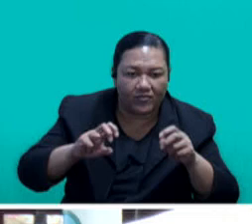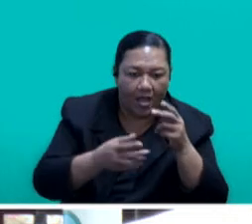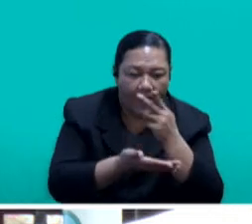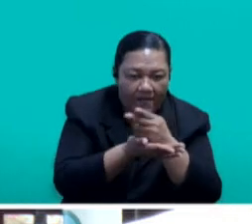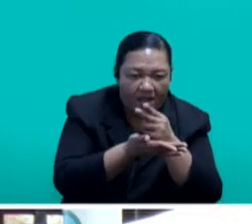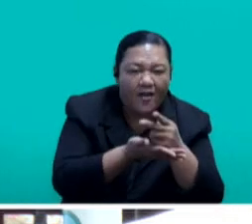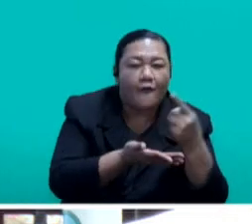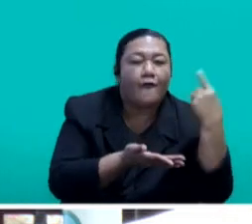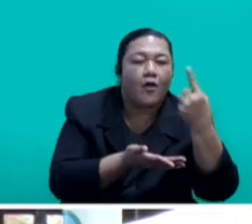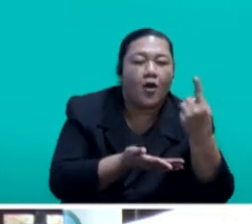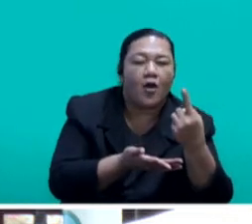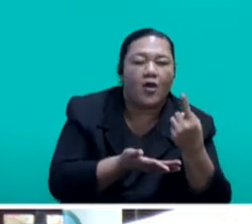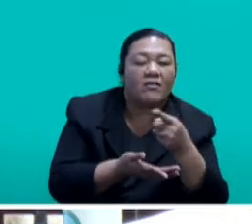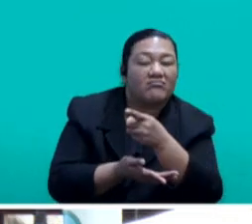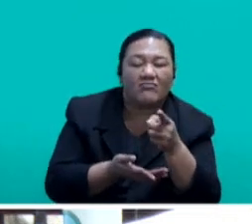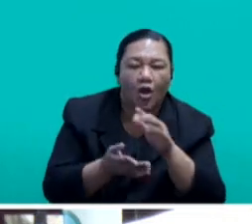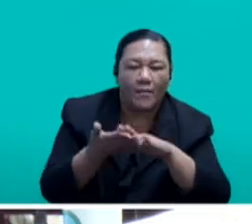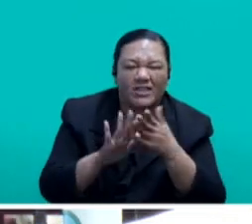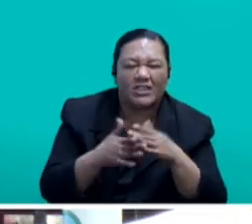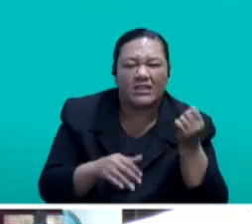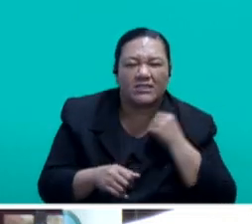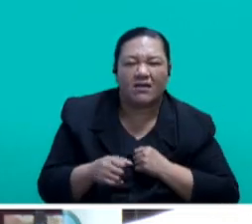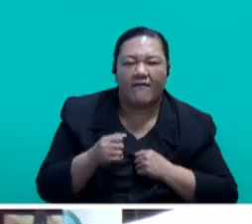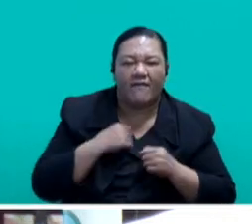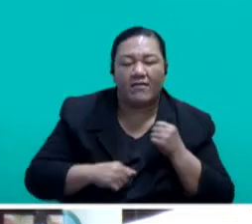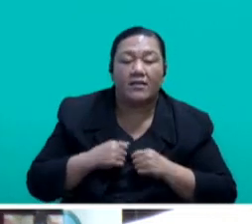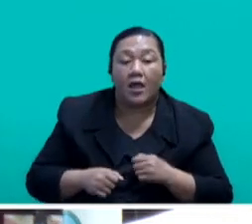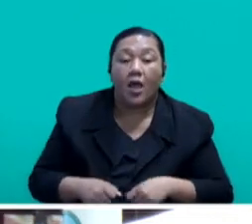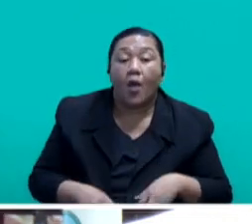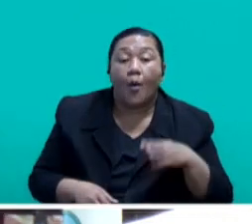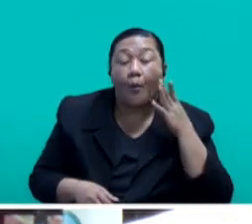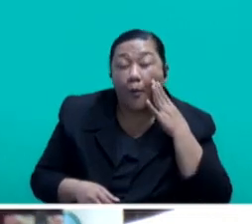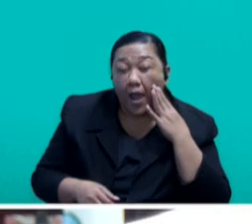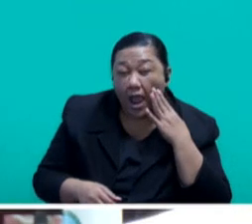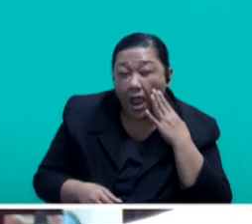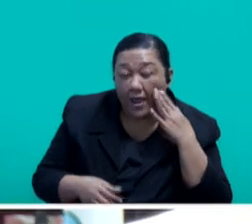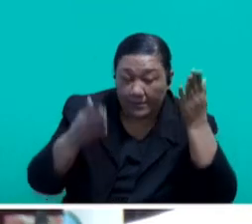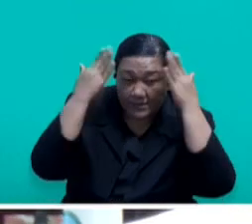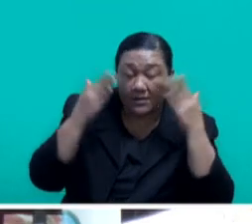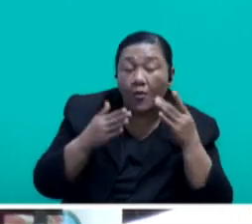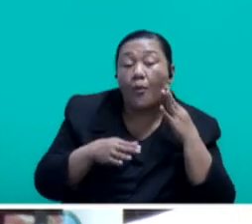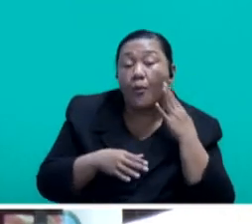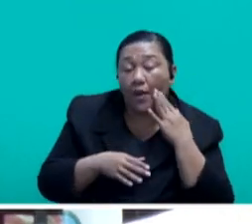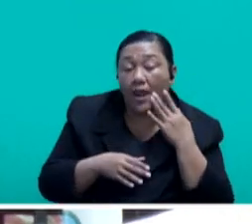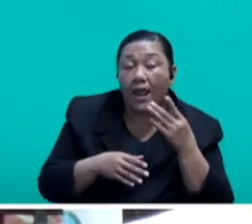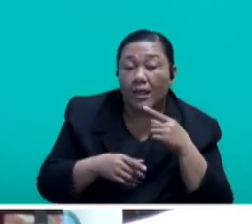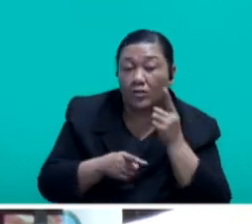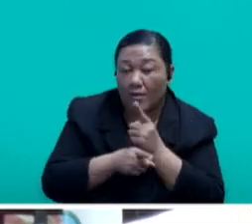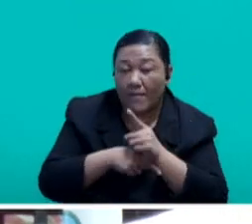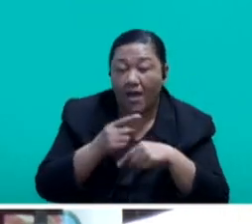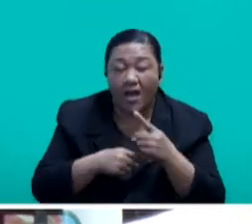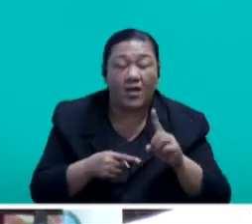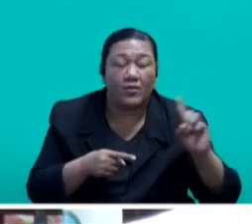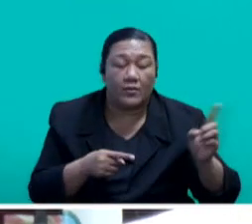communities. Mr. Speaker, when it comes to revenue collection, I'm happy to report that the Ministry, up